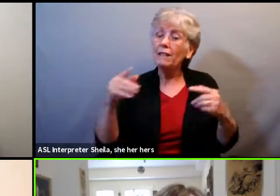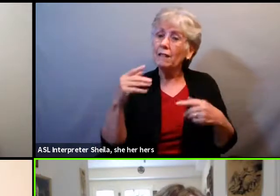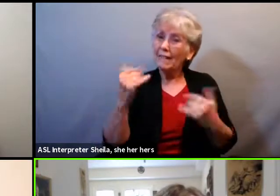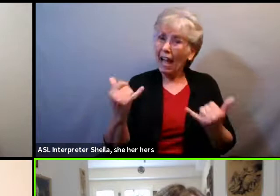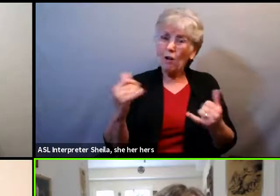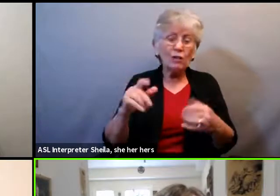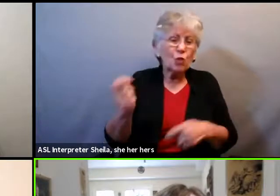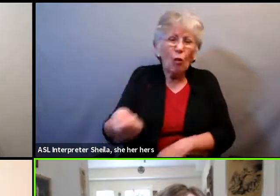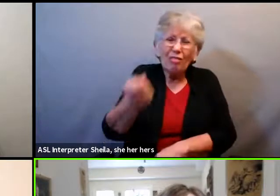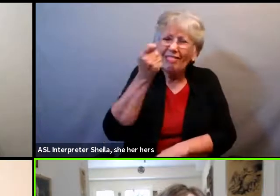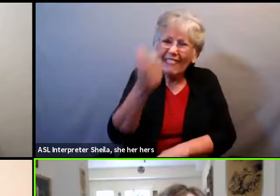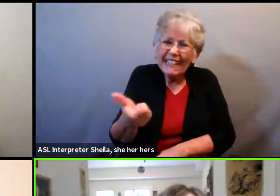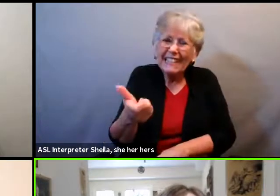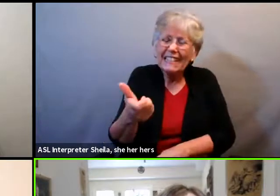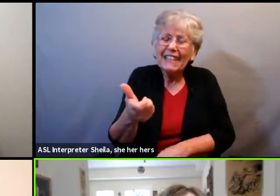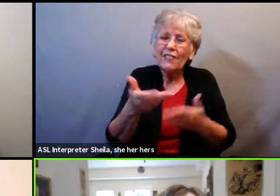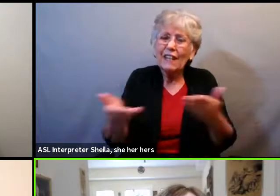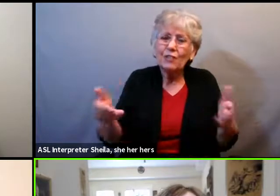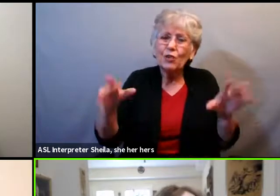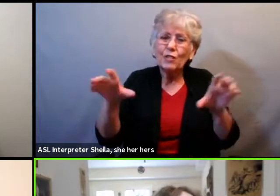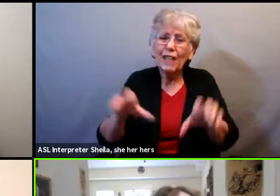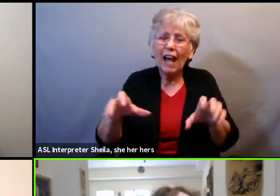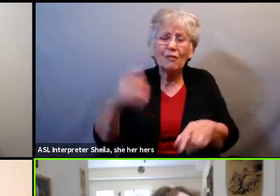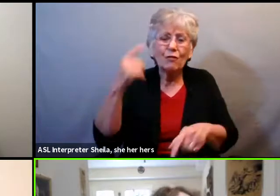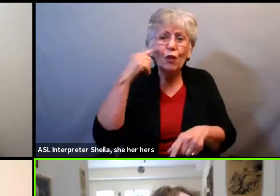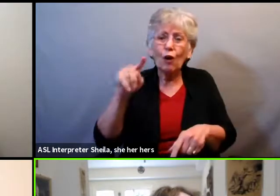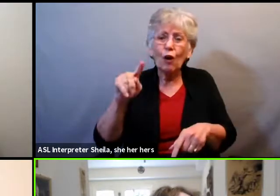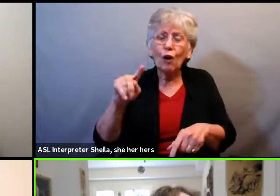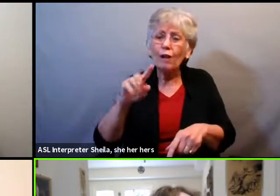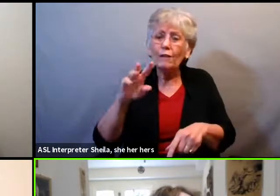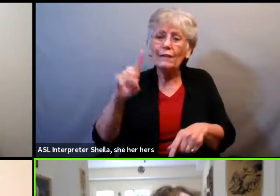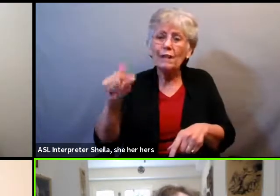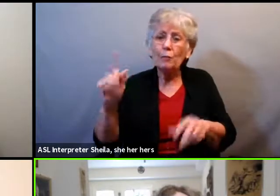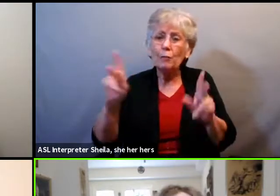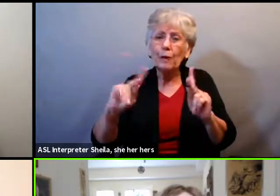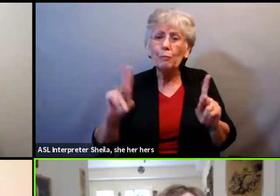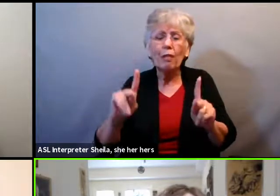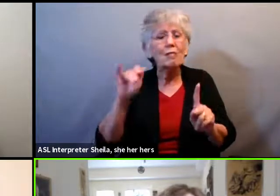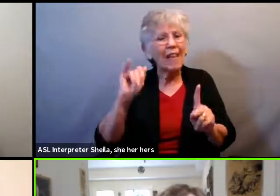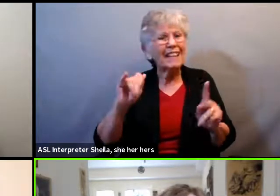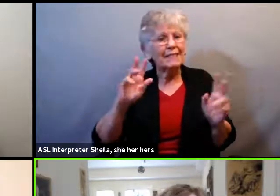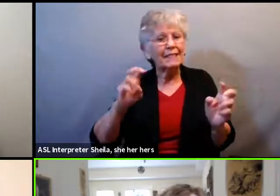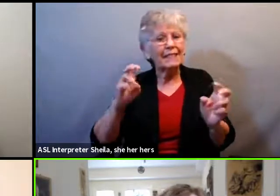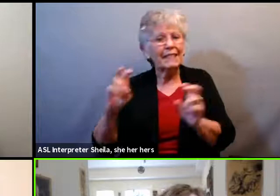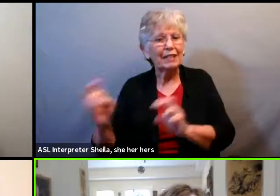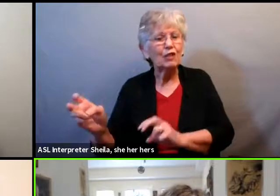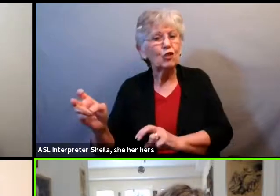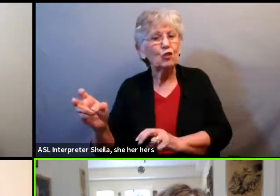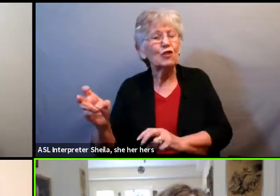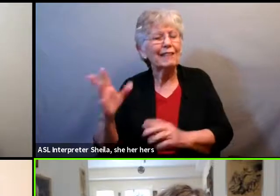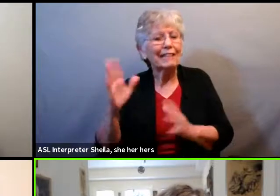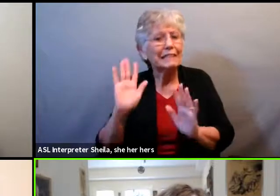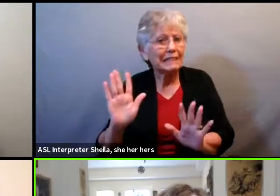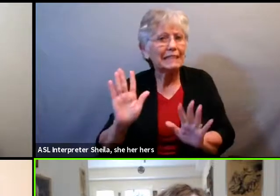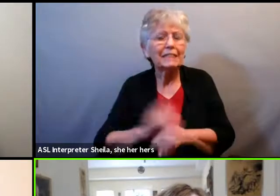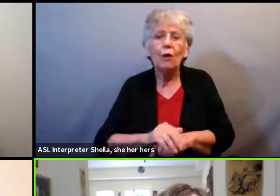is an issue that we're in part grappling with.